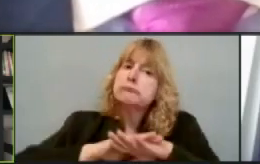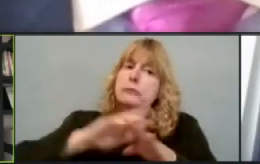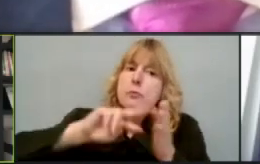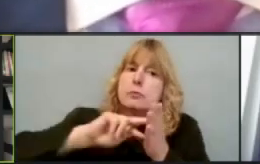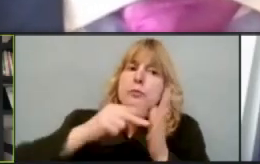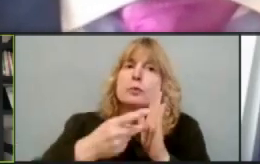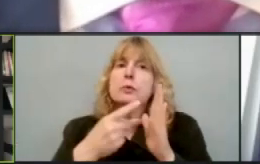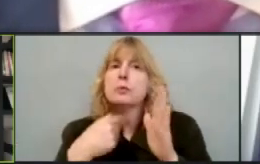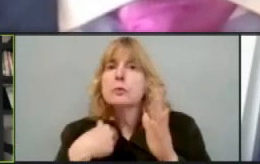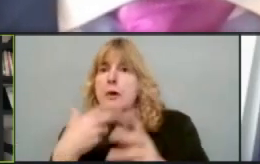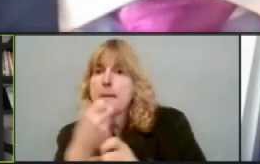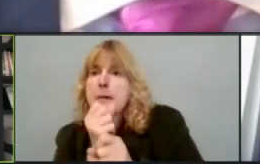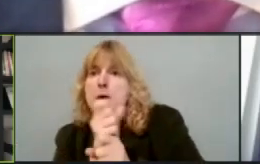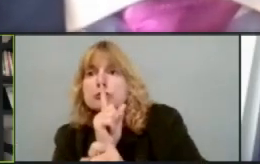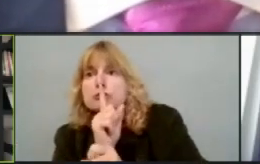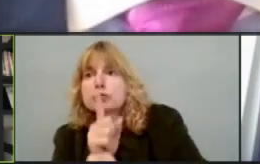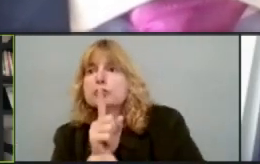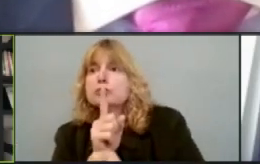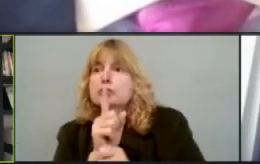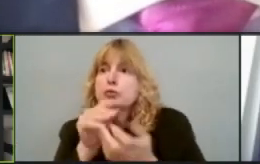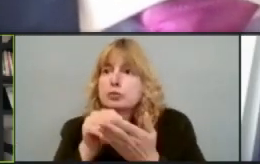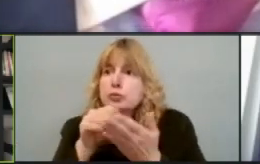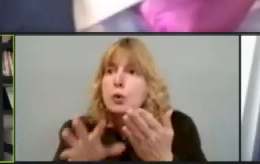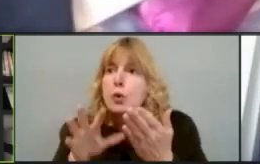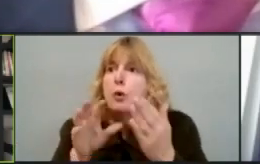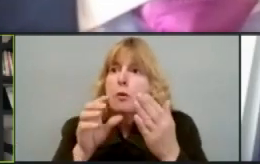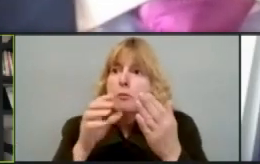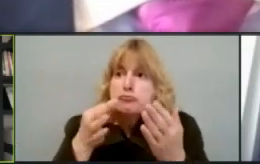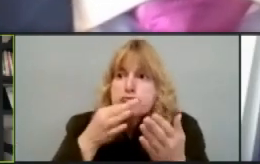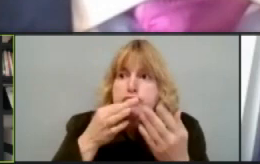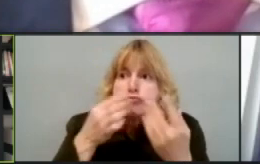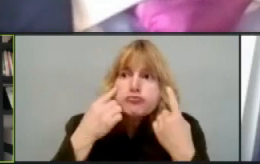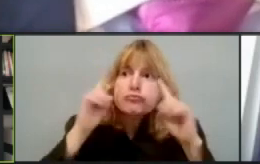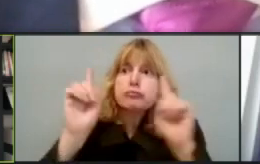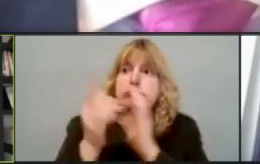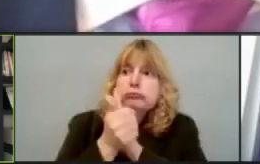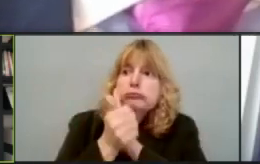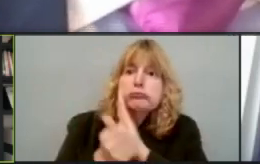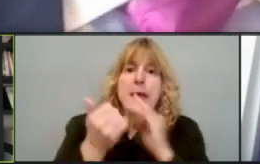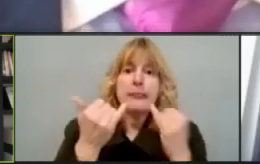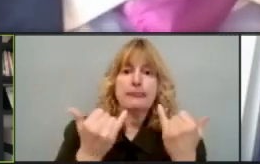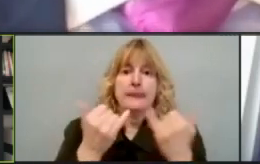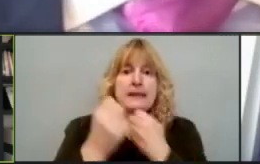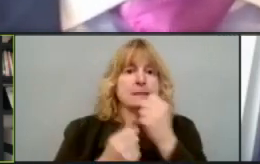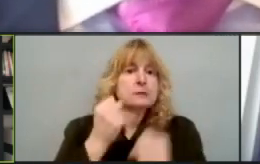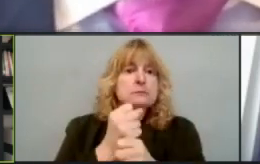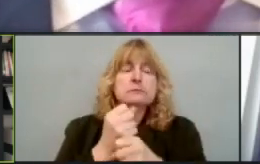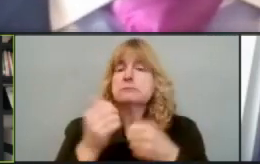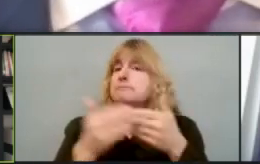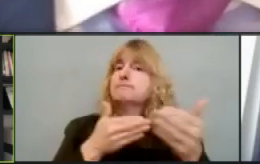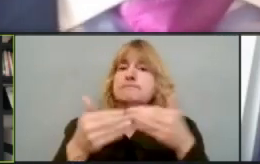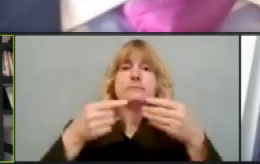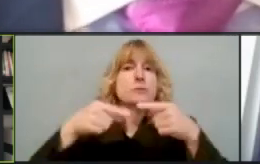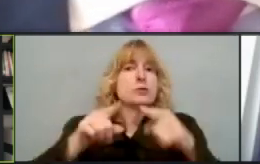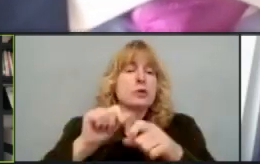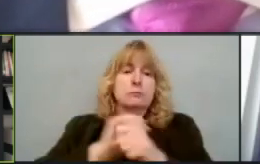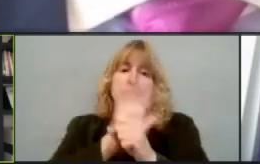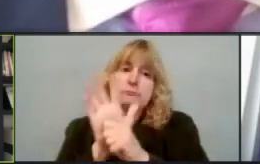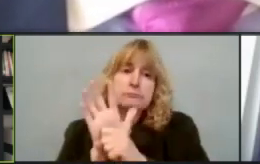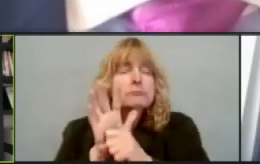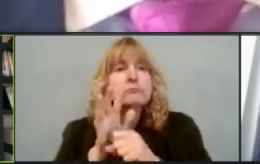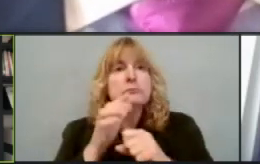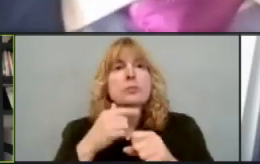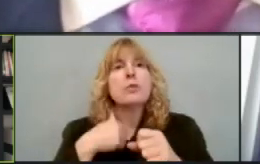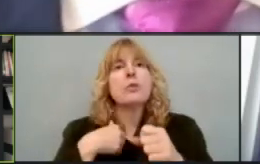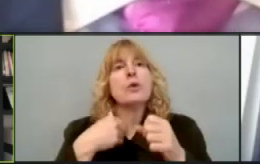students have been able to learn and master this year, even in the middle of the pandemic. We call this the learning loss standards. And so